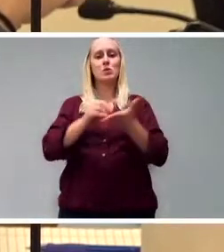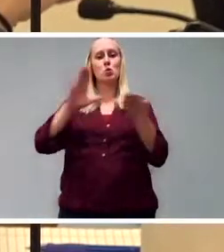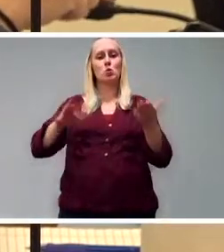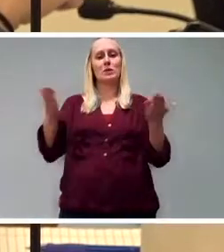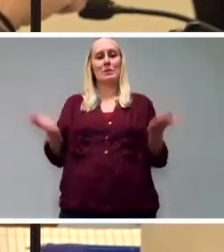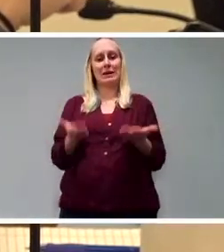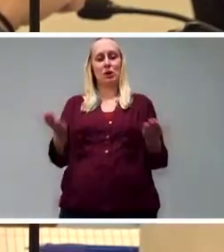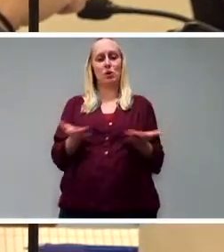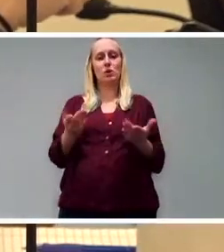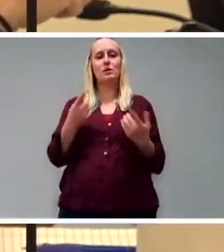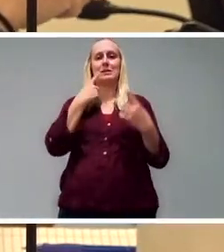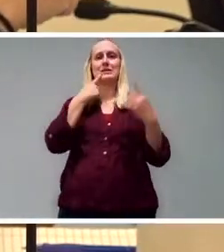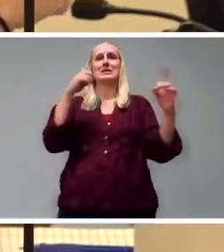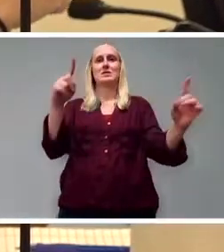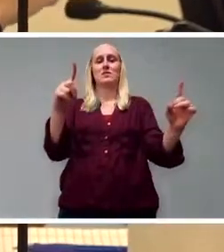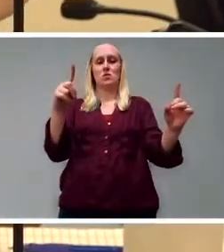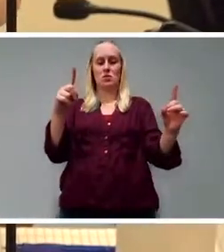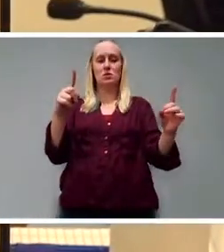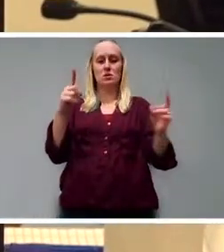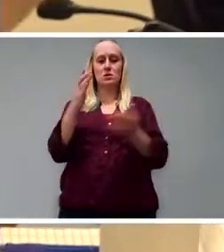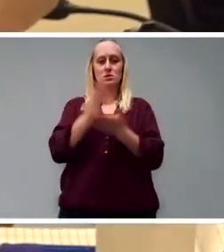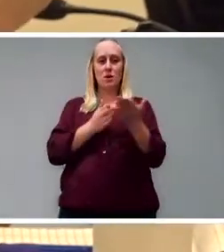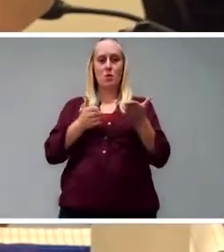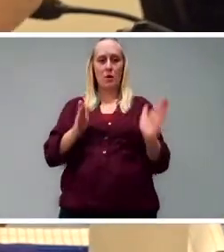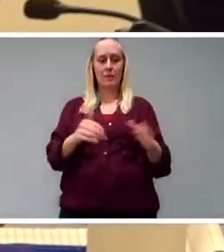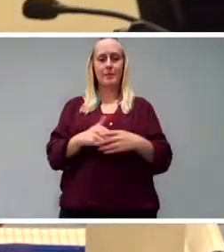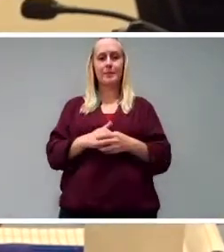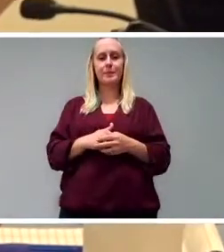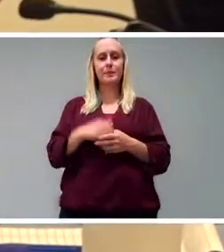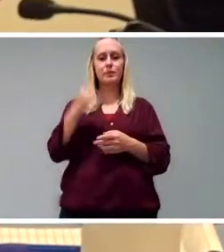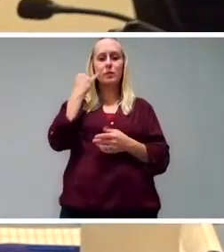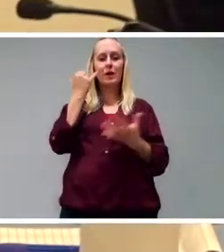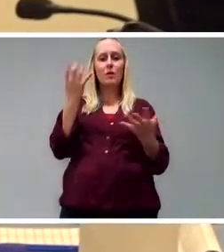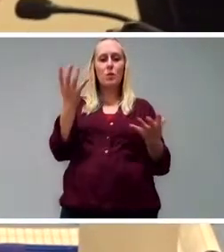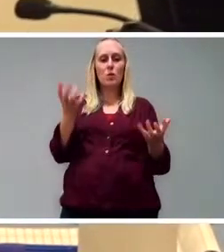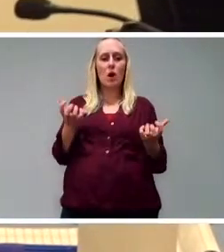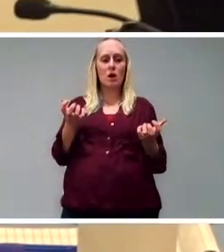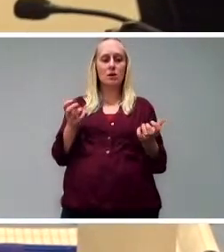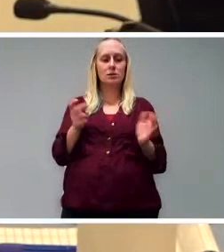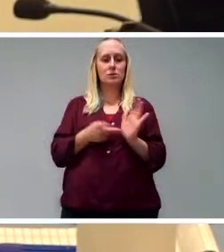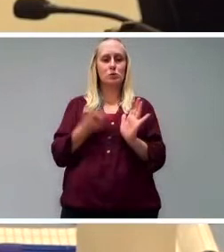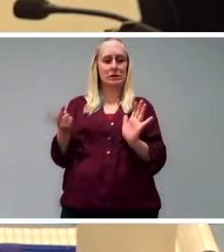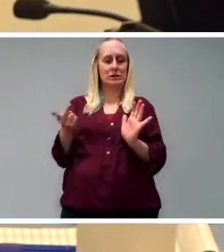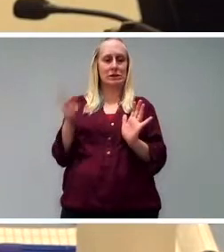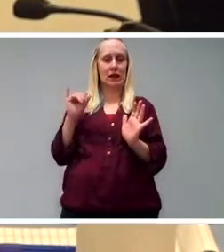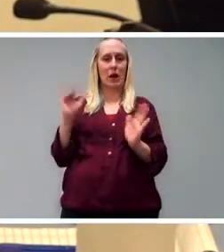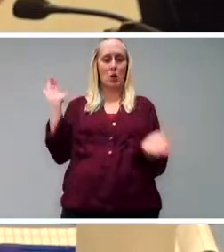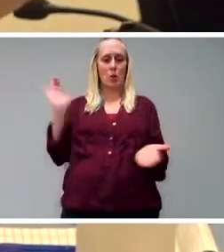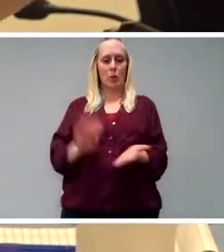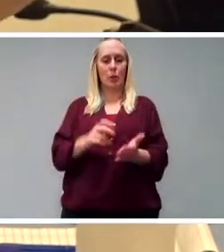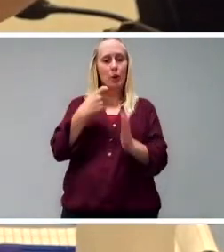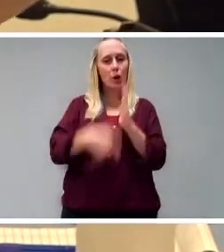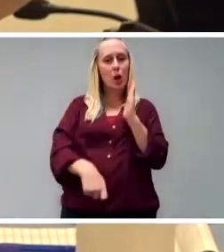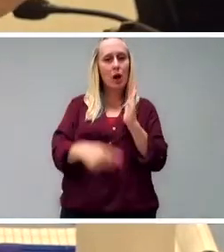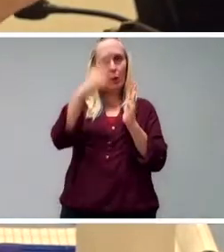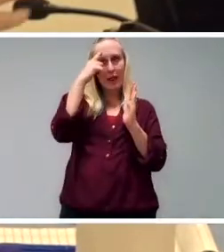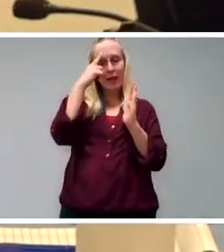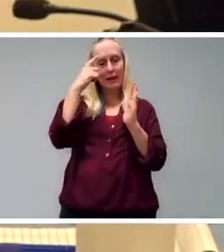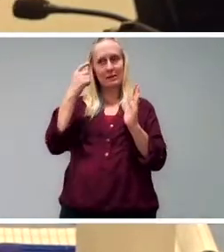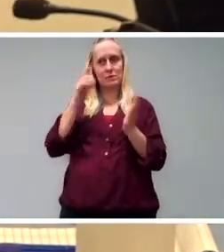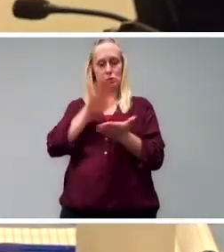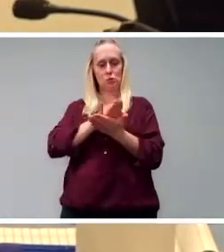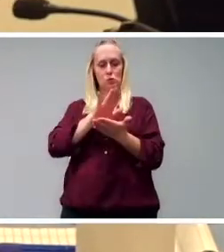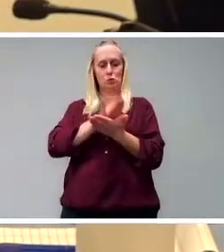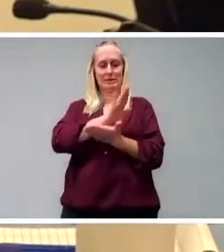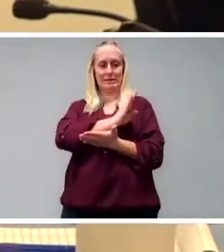been successful in some way. And if we want to duplicate that with in reduced cost, I would think that we as a district, as a school board, should definitely